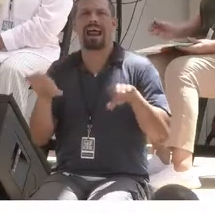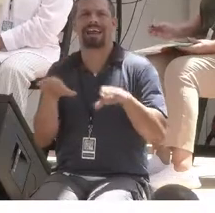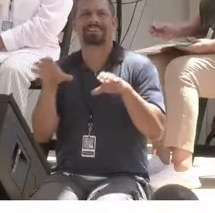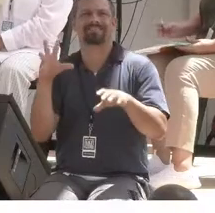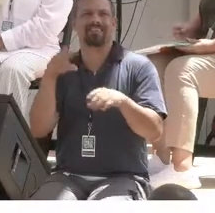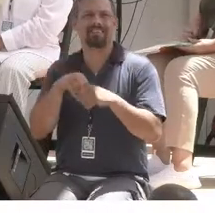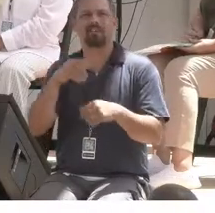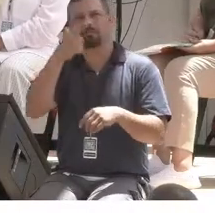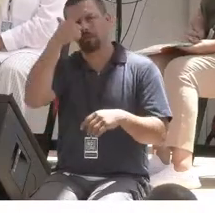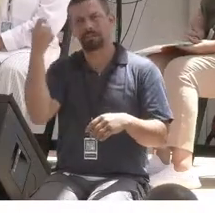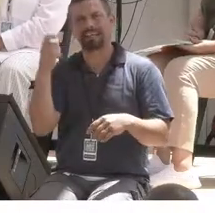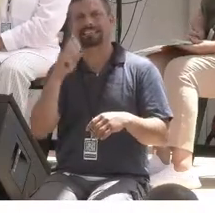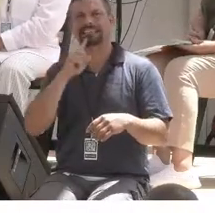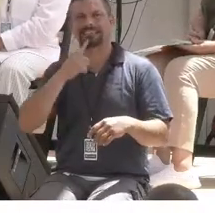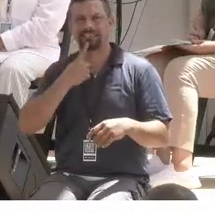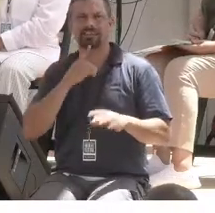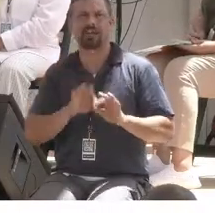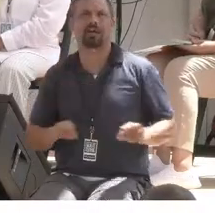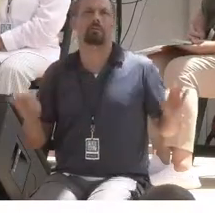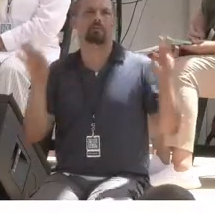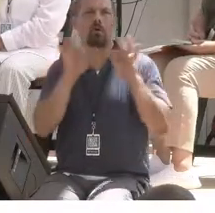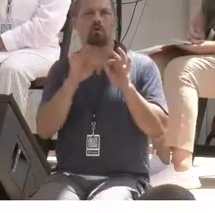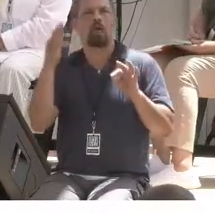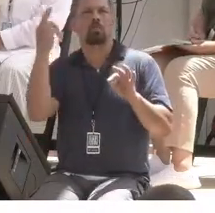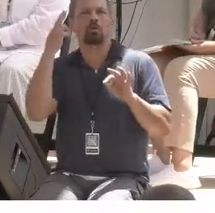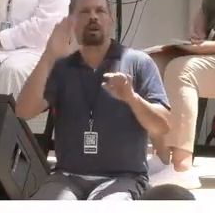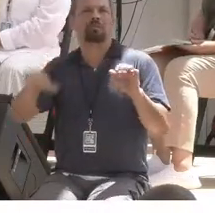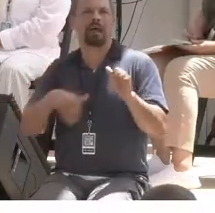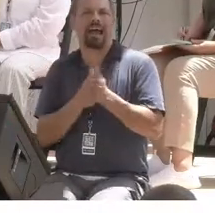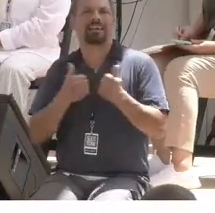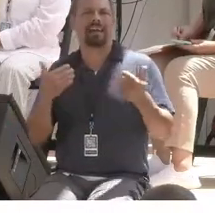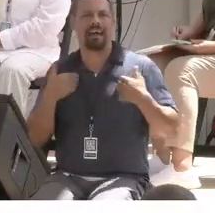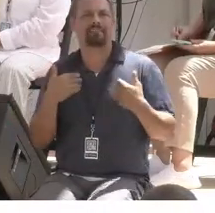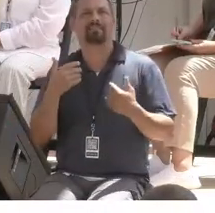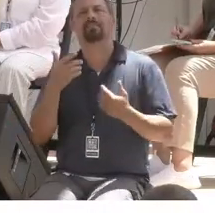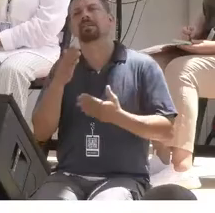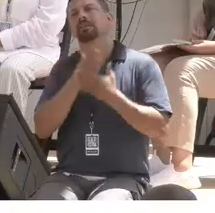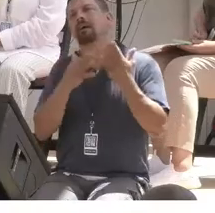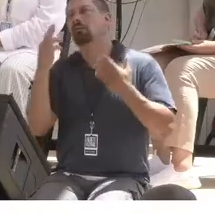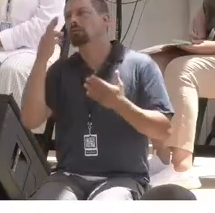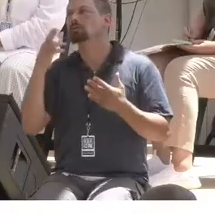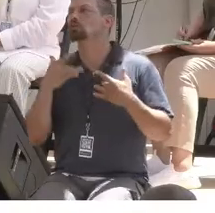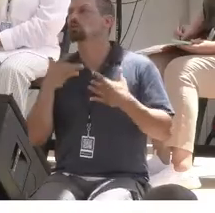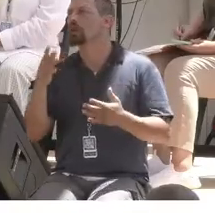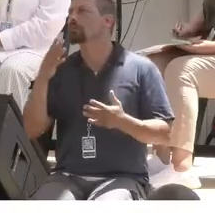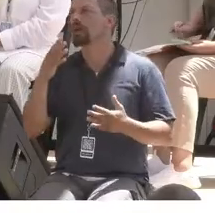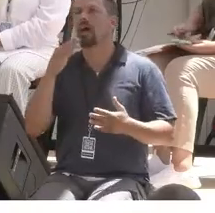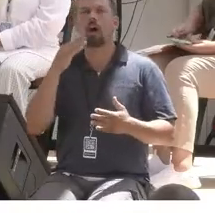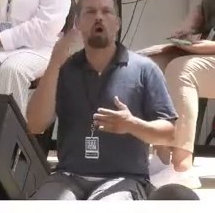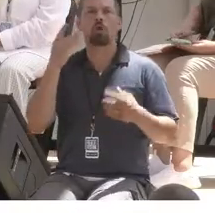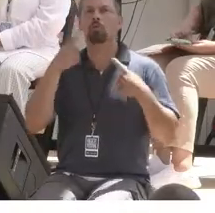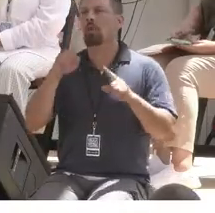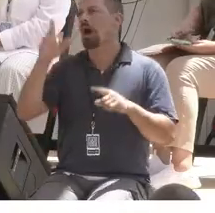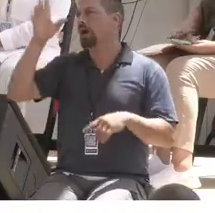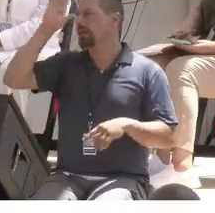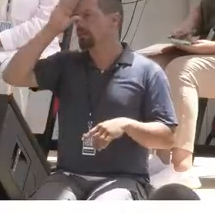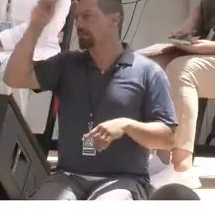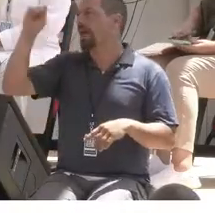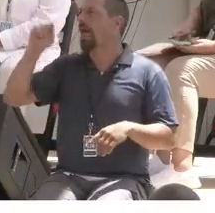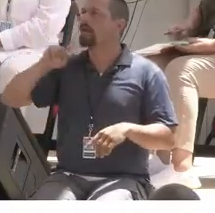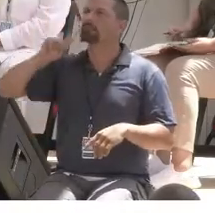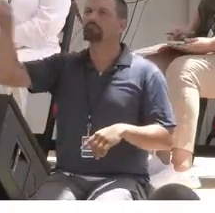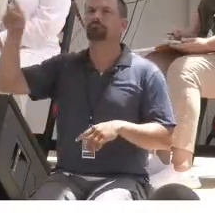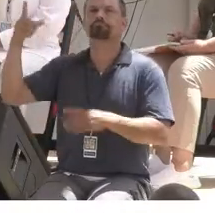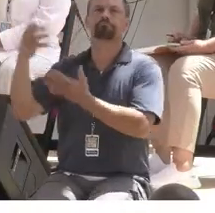there's significance or importance, or actually there's a reason why behind they are. So for some reasons, they would usually be at home while the male in a patriarchal society would be out as the